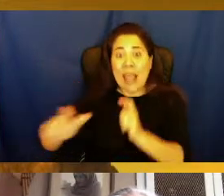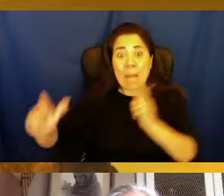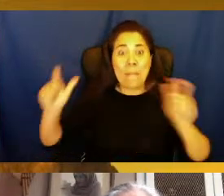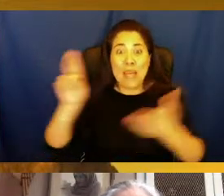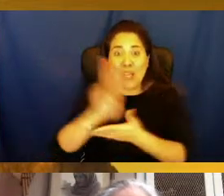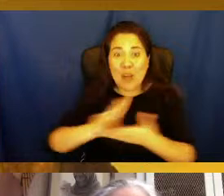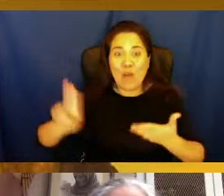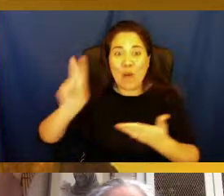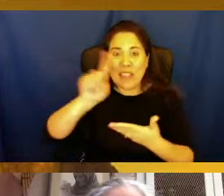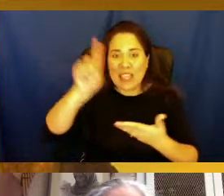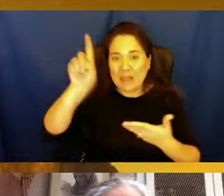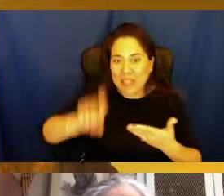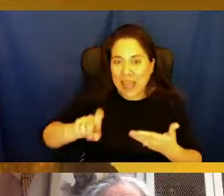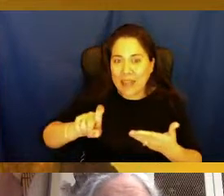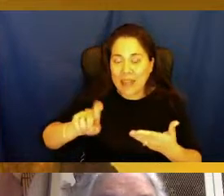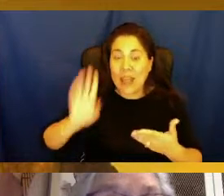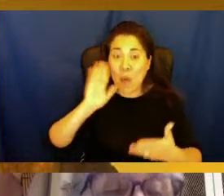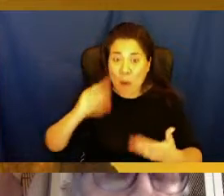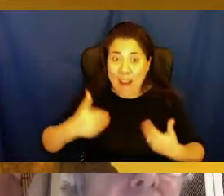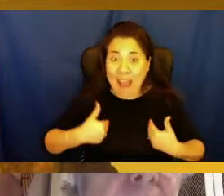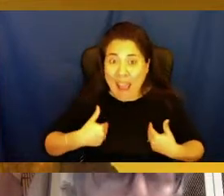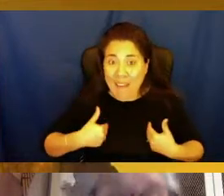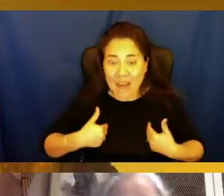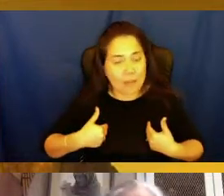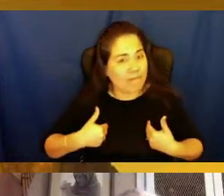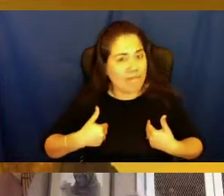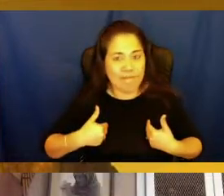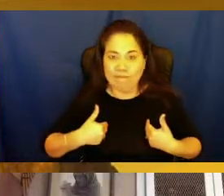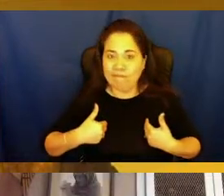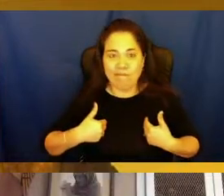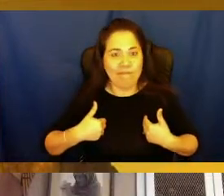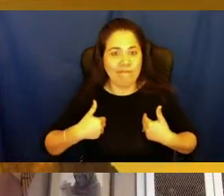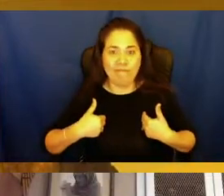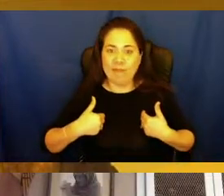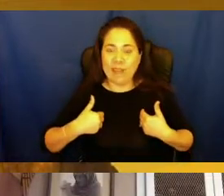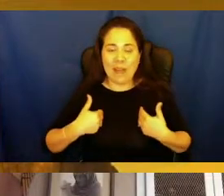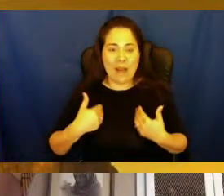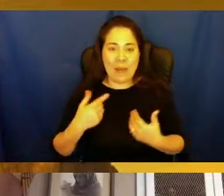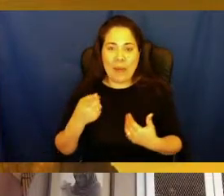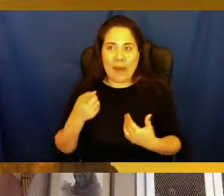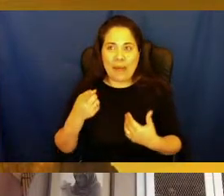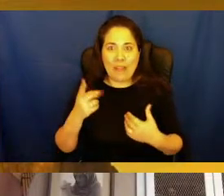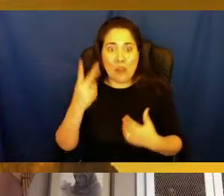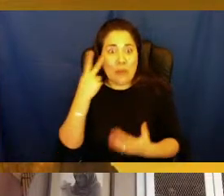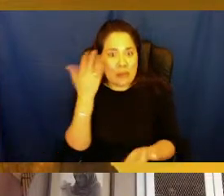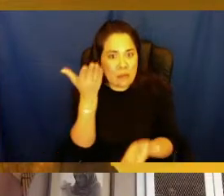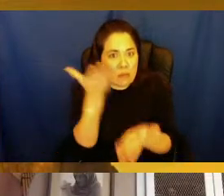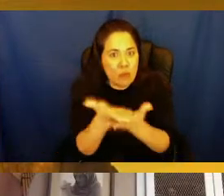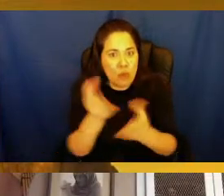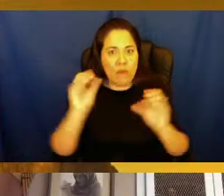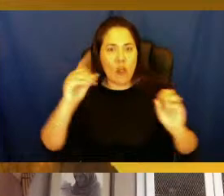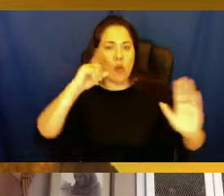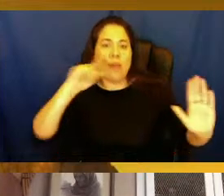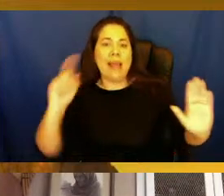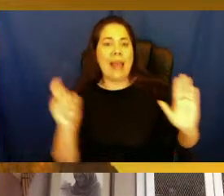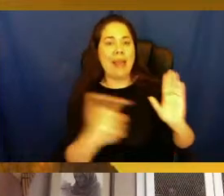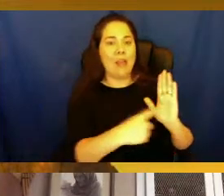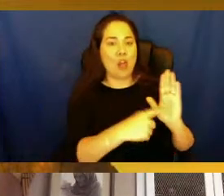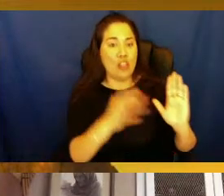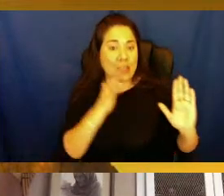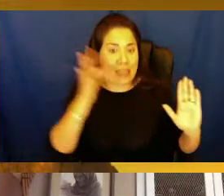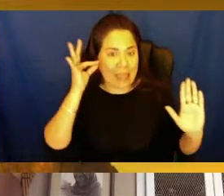a Texas university would have it. But really, they are not acknowledging it. So we really have to change